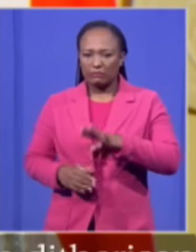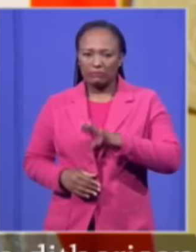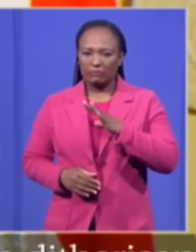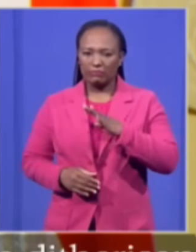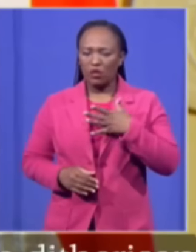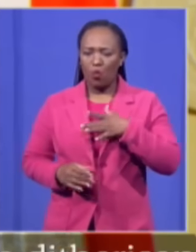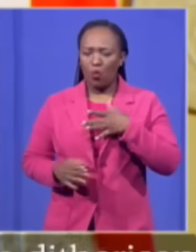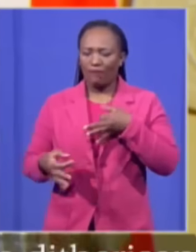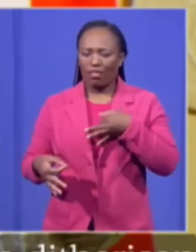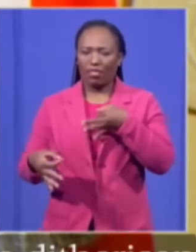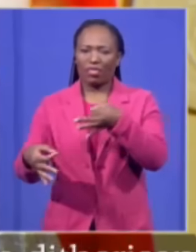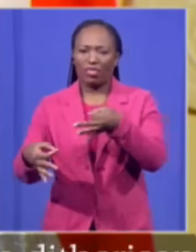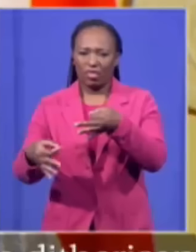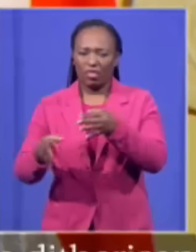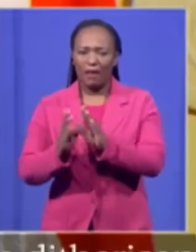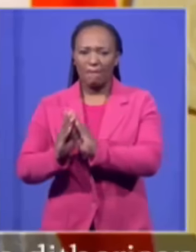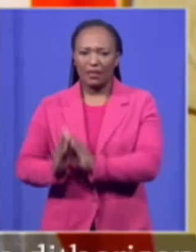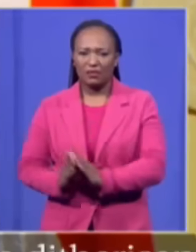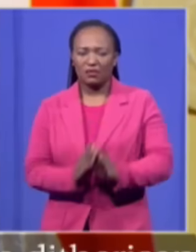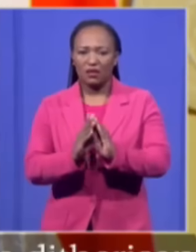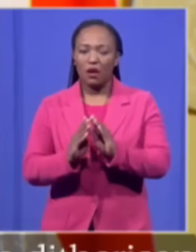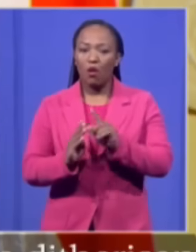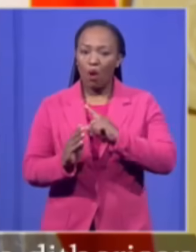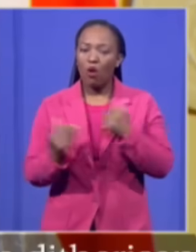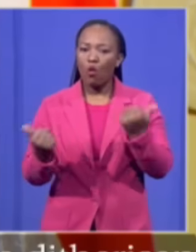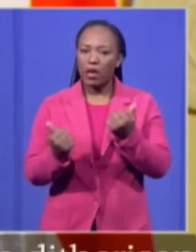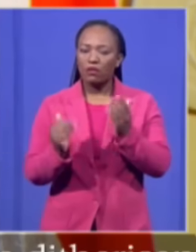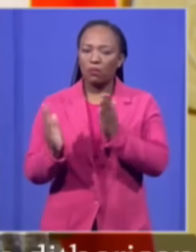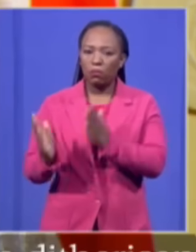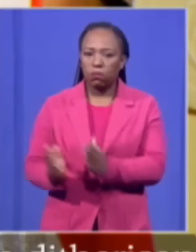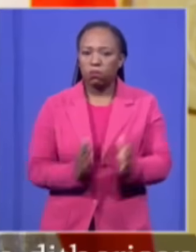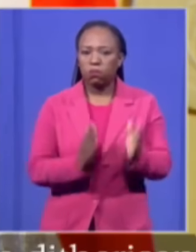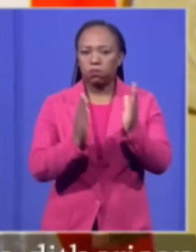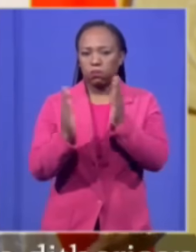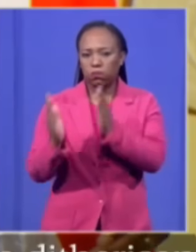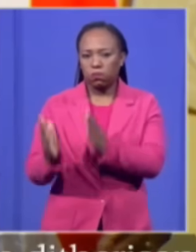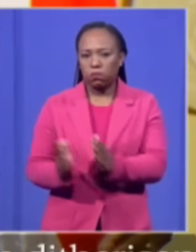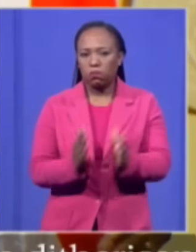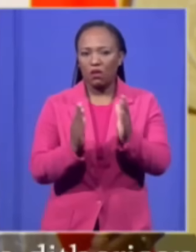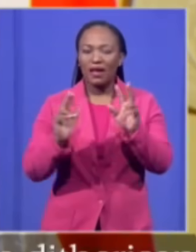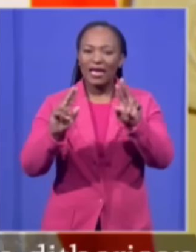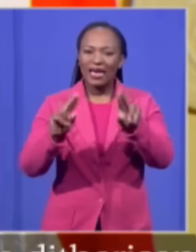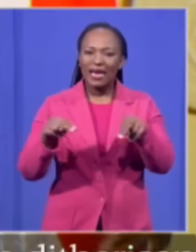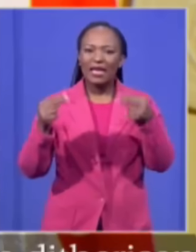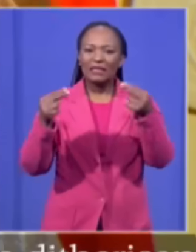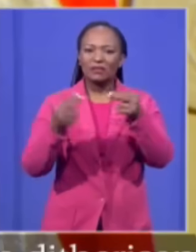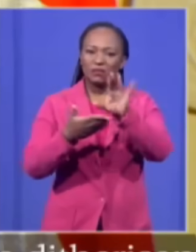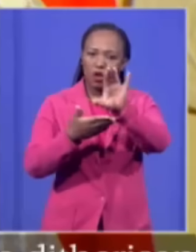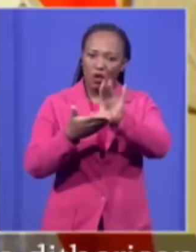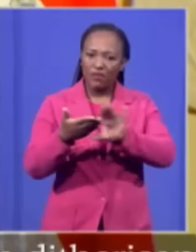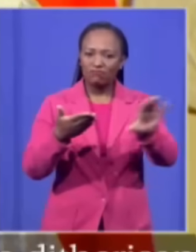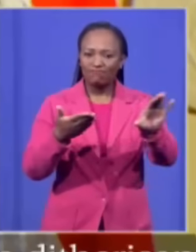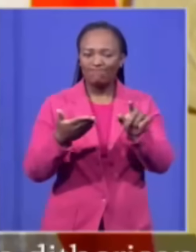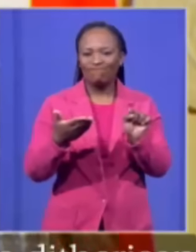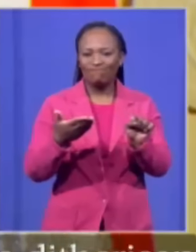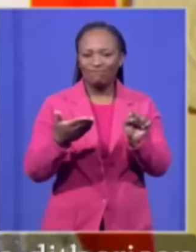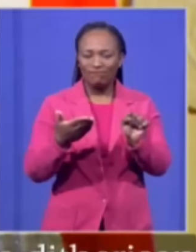Convention because a great deal of preparation had taken place for the National Convention to take